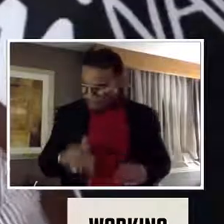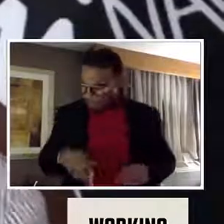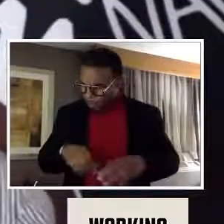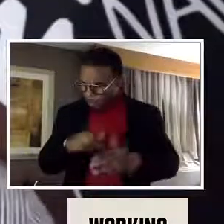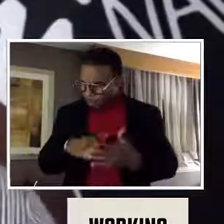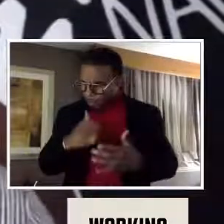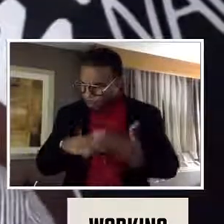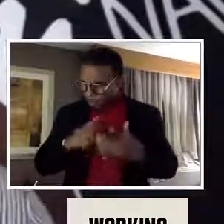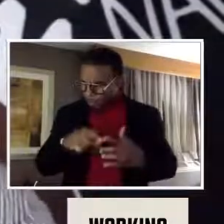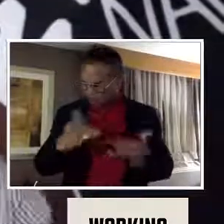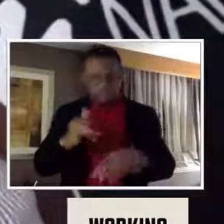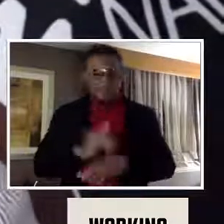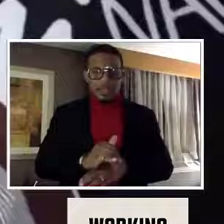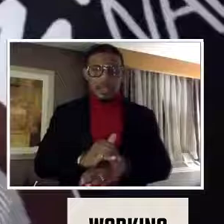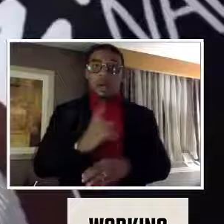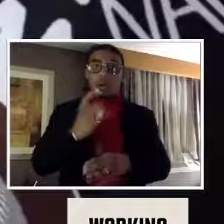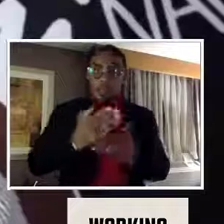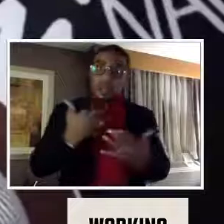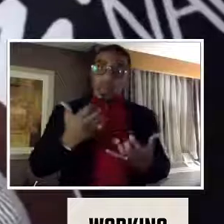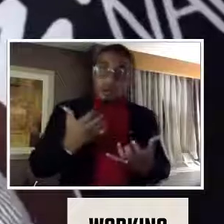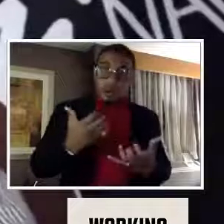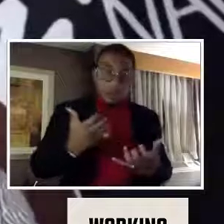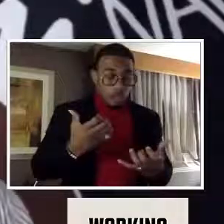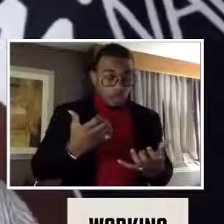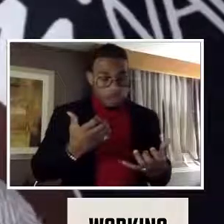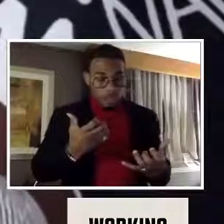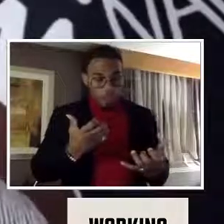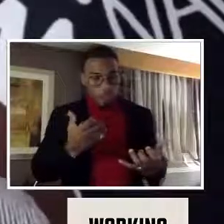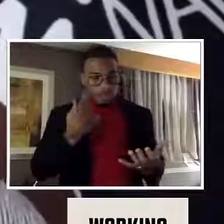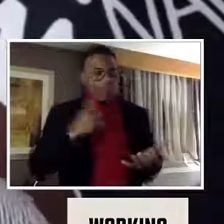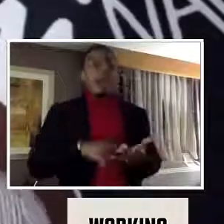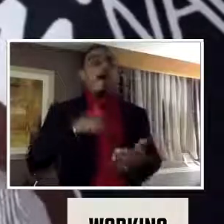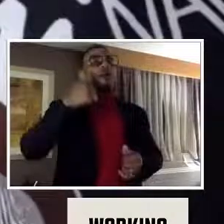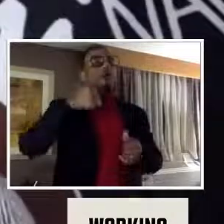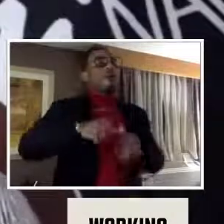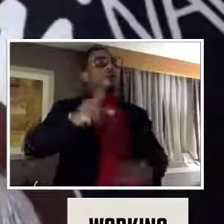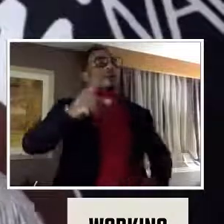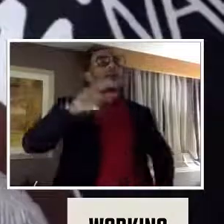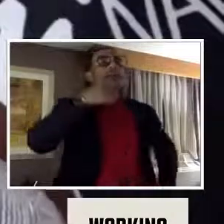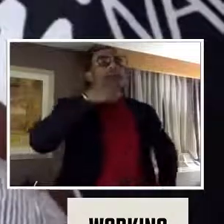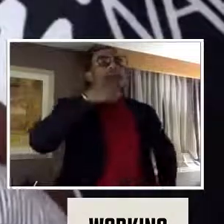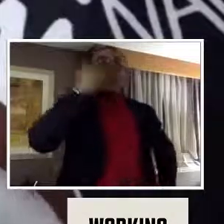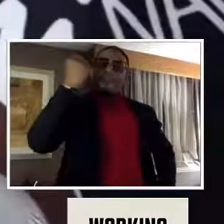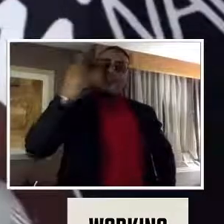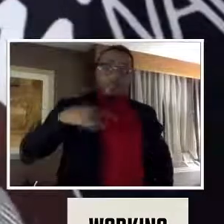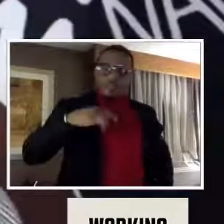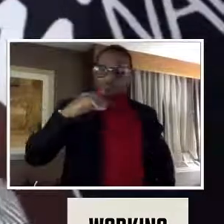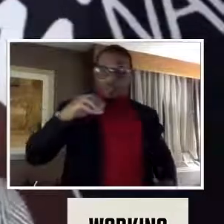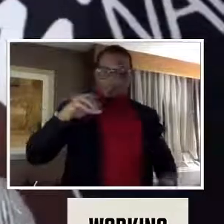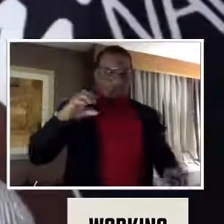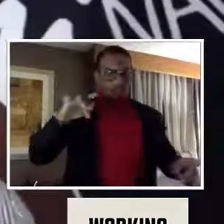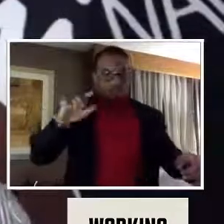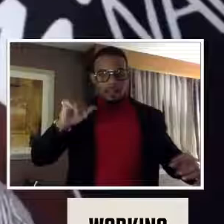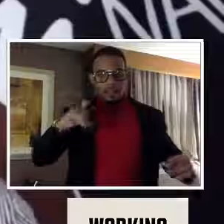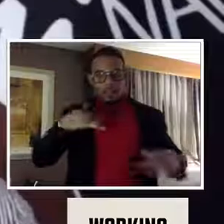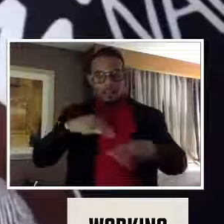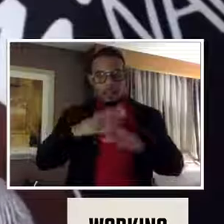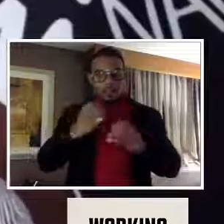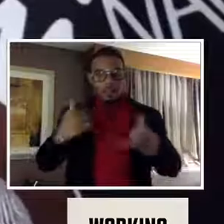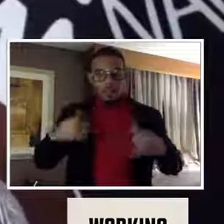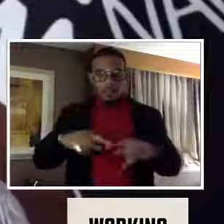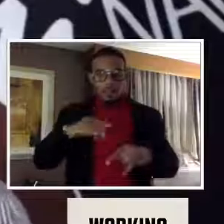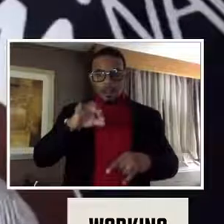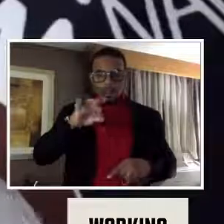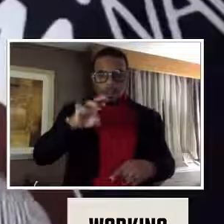this that I want to talk about tonight? So one thing that I pulled out of it, you know, I remember so many of us, Kayla that's on this call, and so many of us